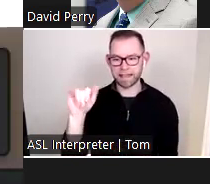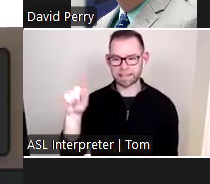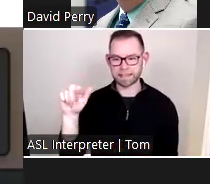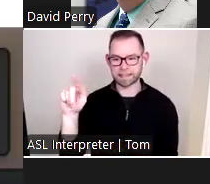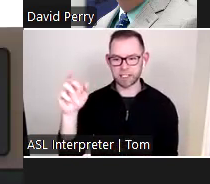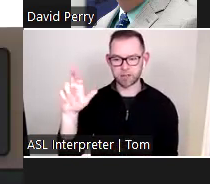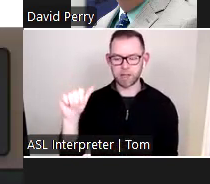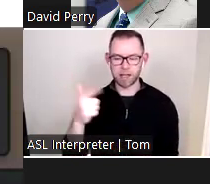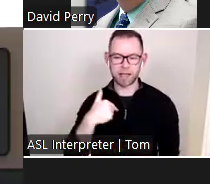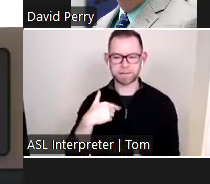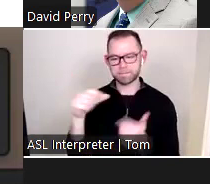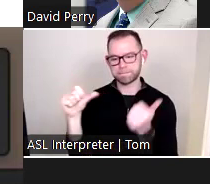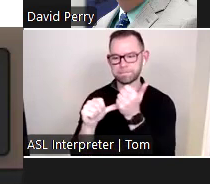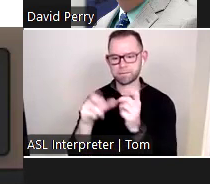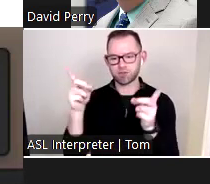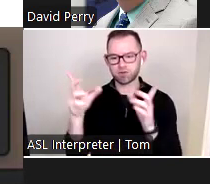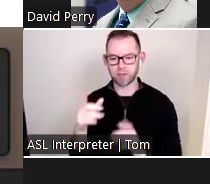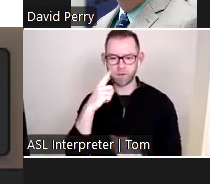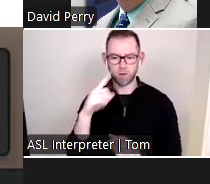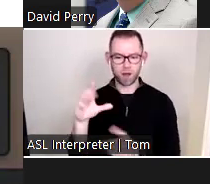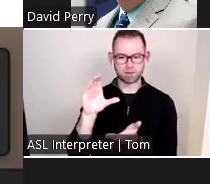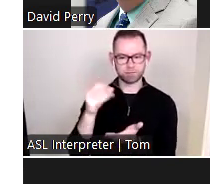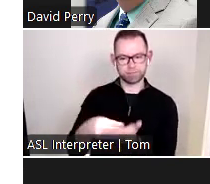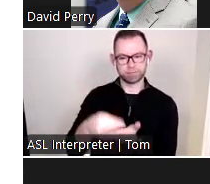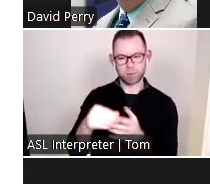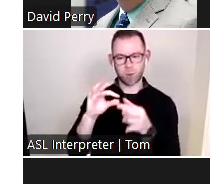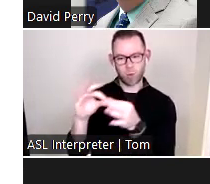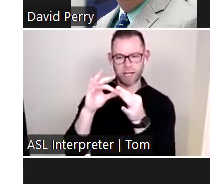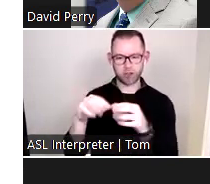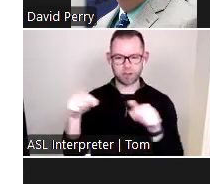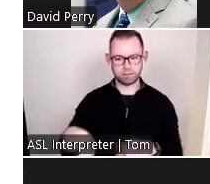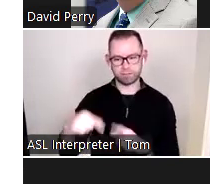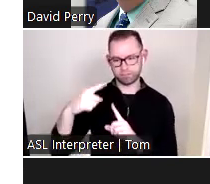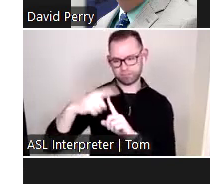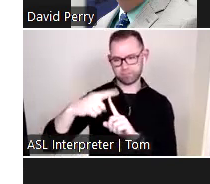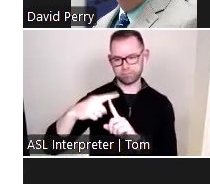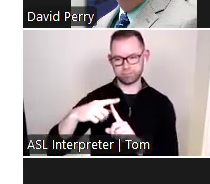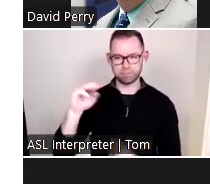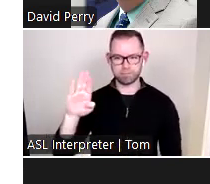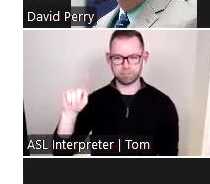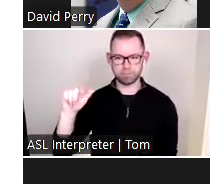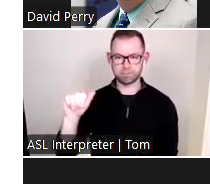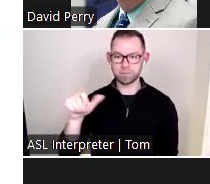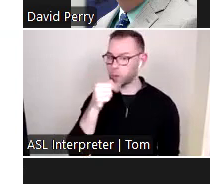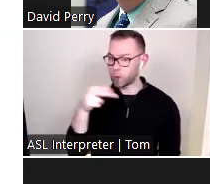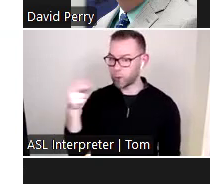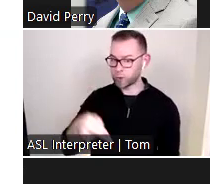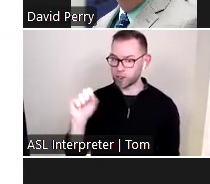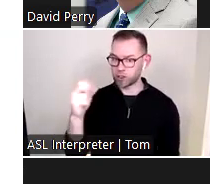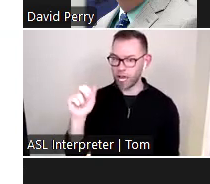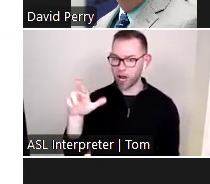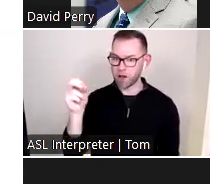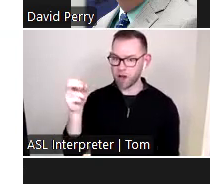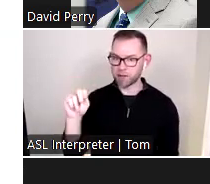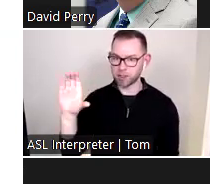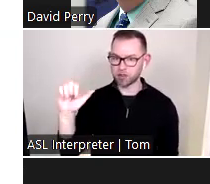of Capital Coordination here at the T, and I'm joined by Sharon Cranston, a project manager in our MBTA Capital Delivery Group.